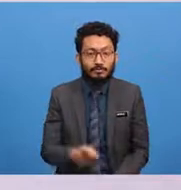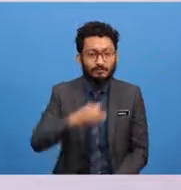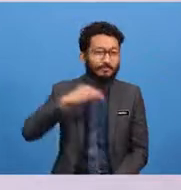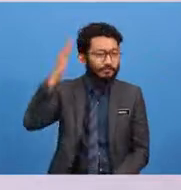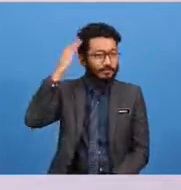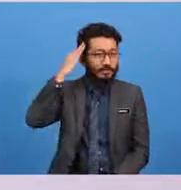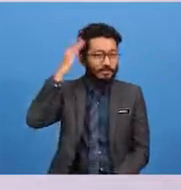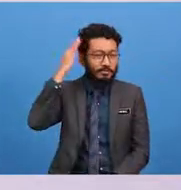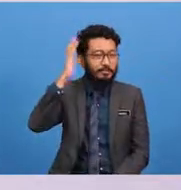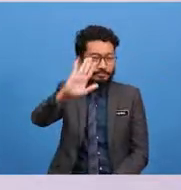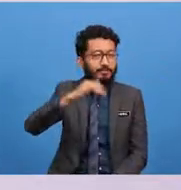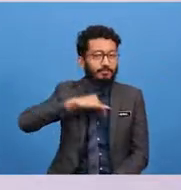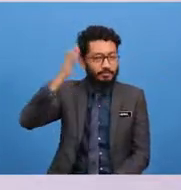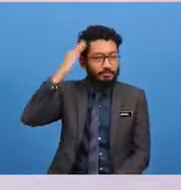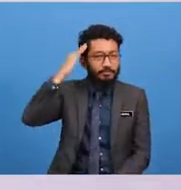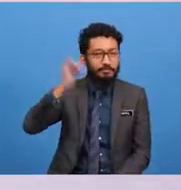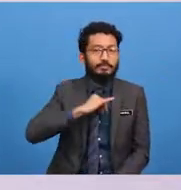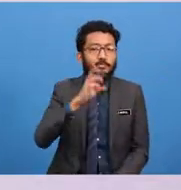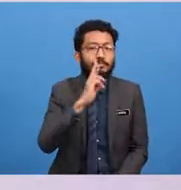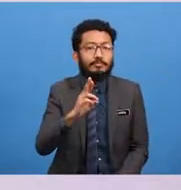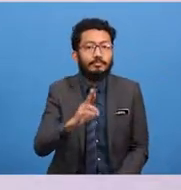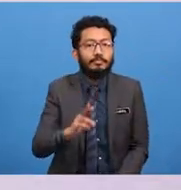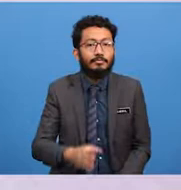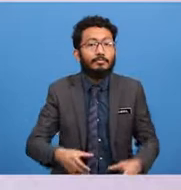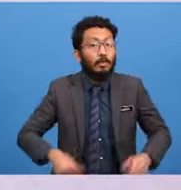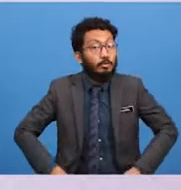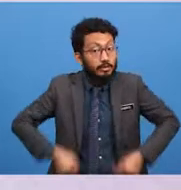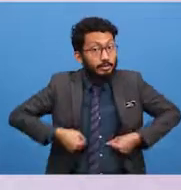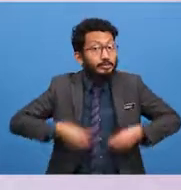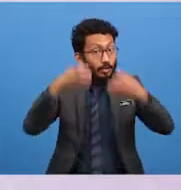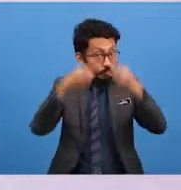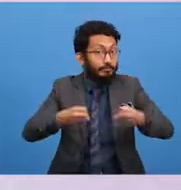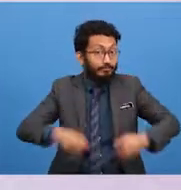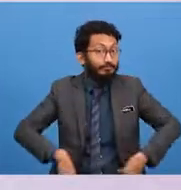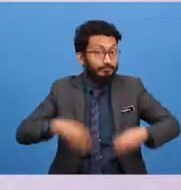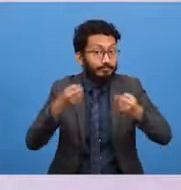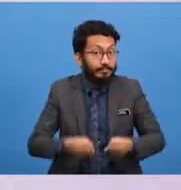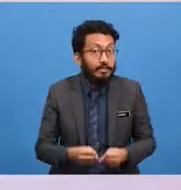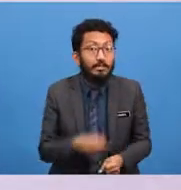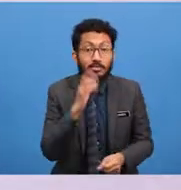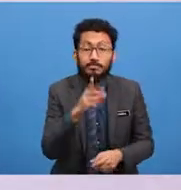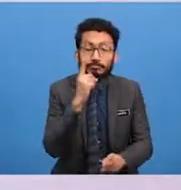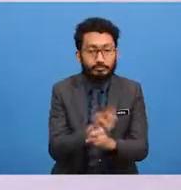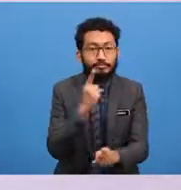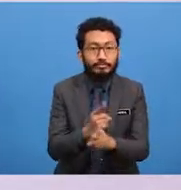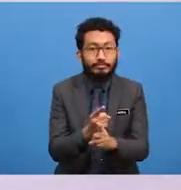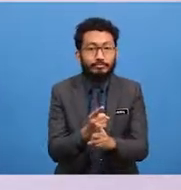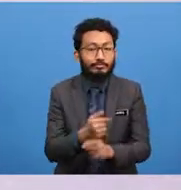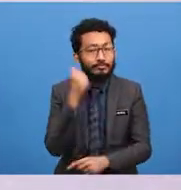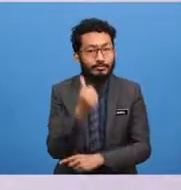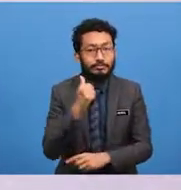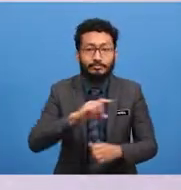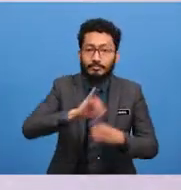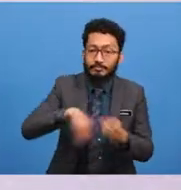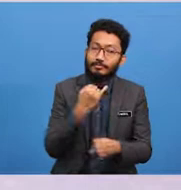I know. These are trousers. You are right. Good